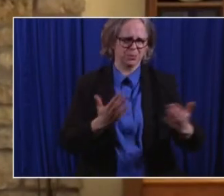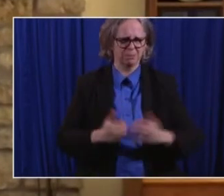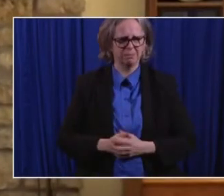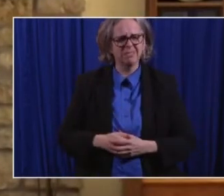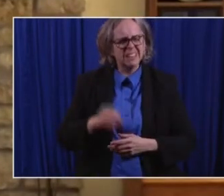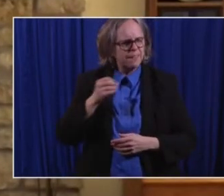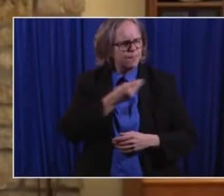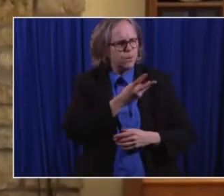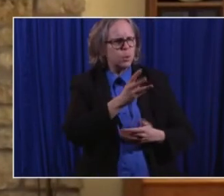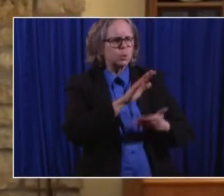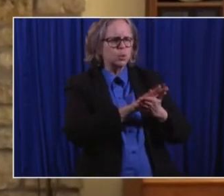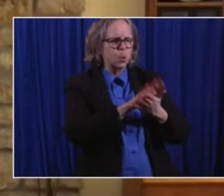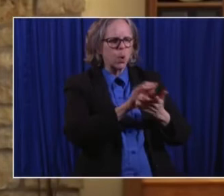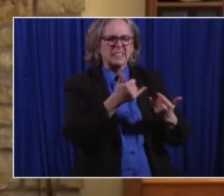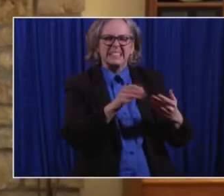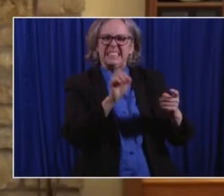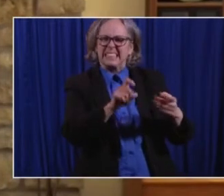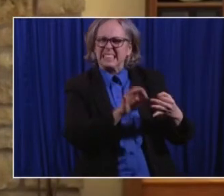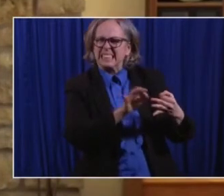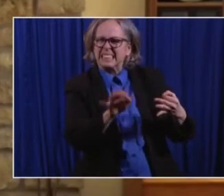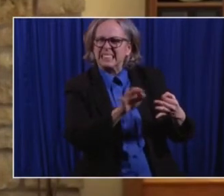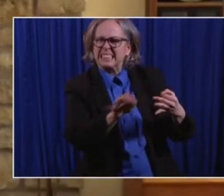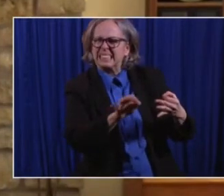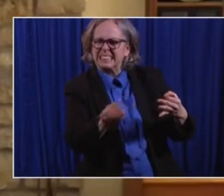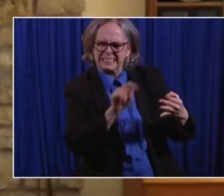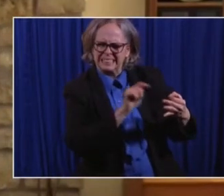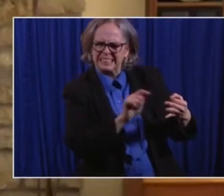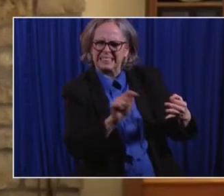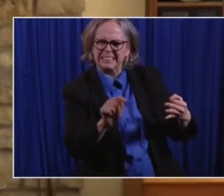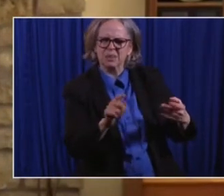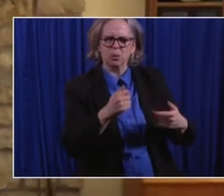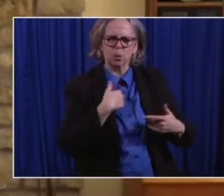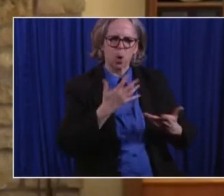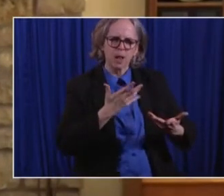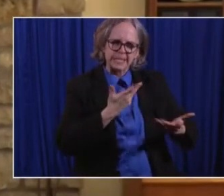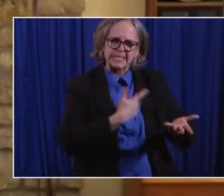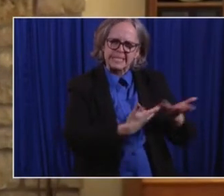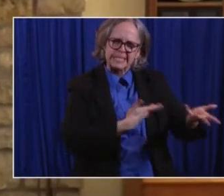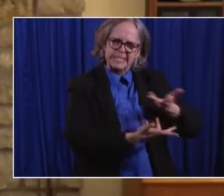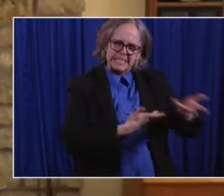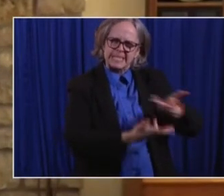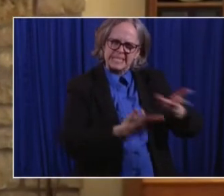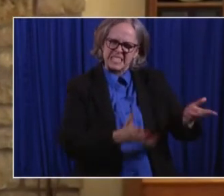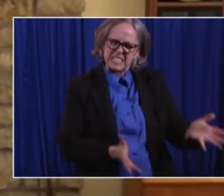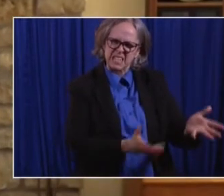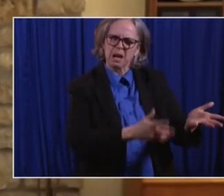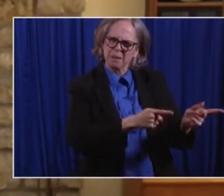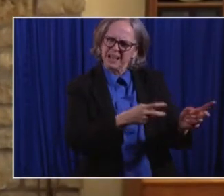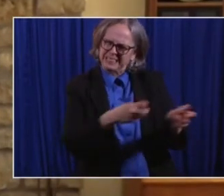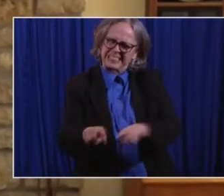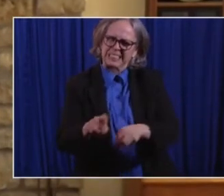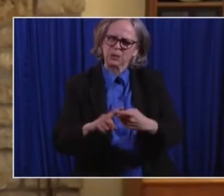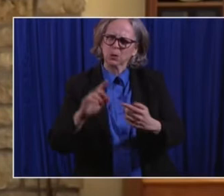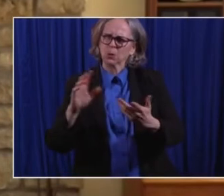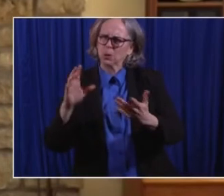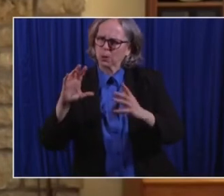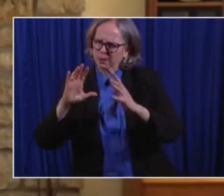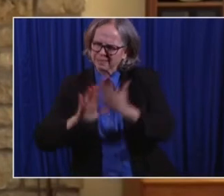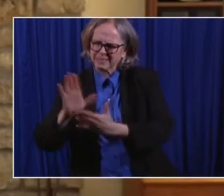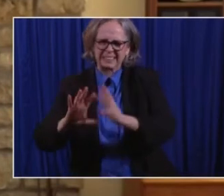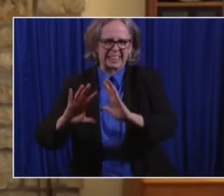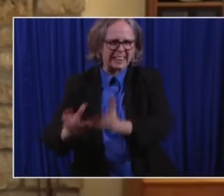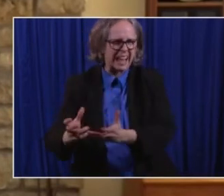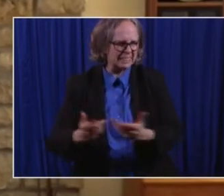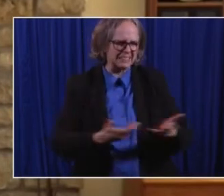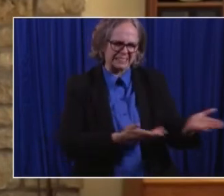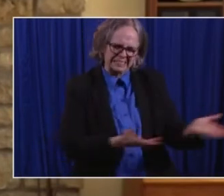March 1 deadline. We would encourage them to get the kids back in school just as quick as they can. I know some of